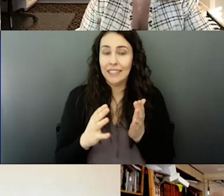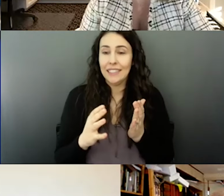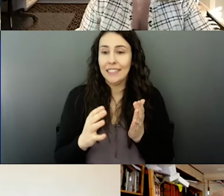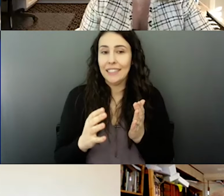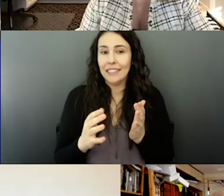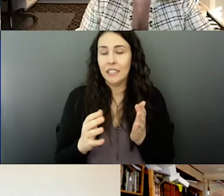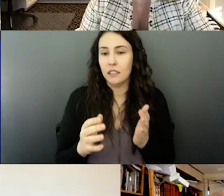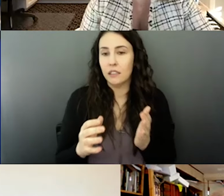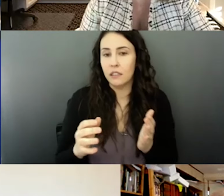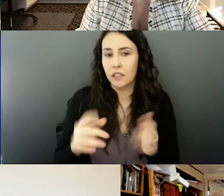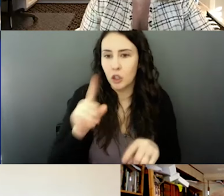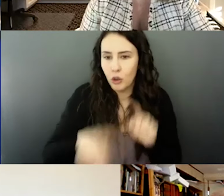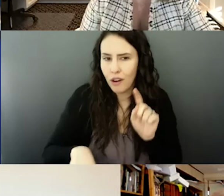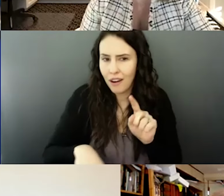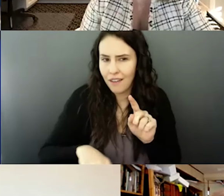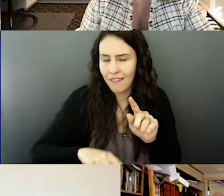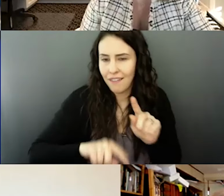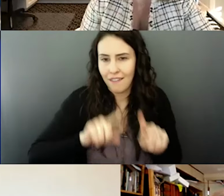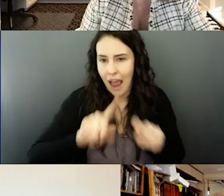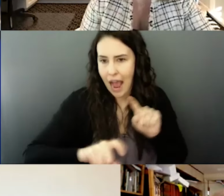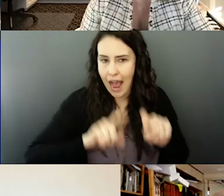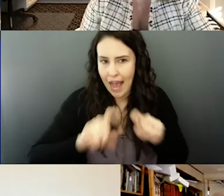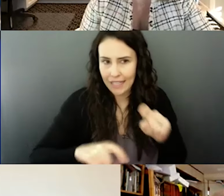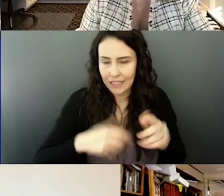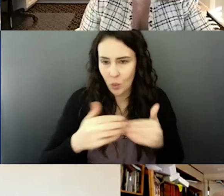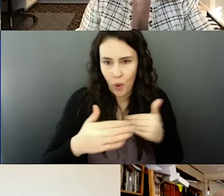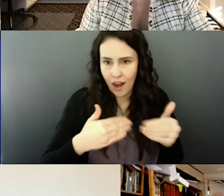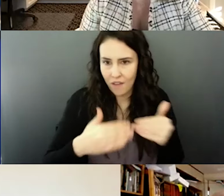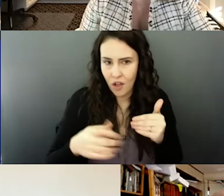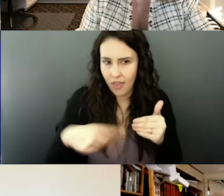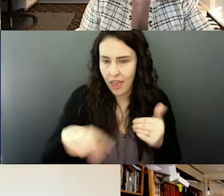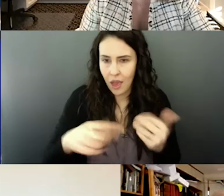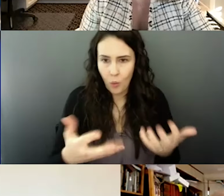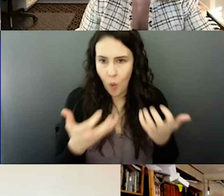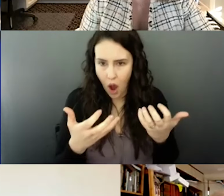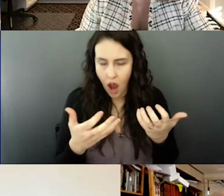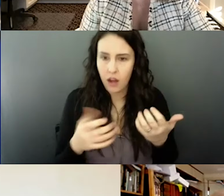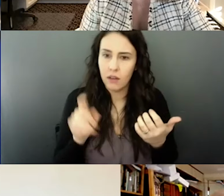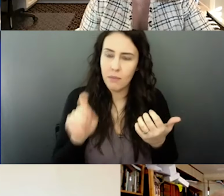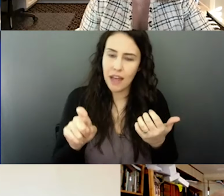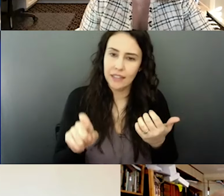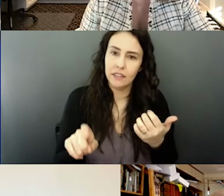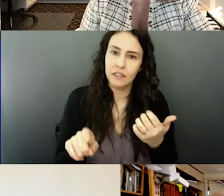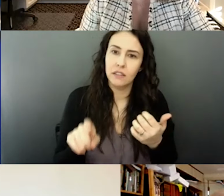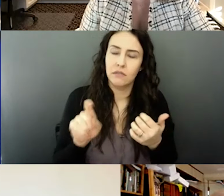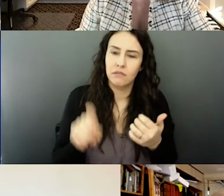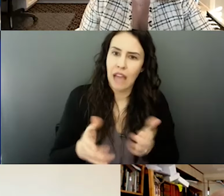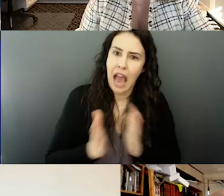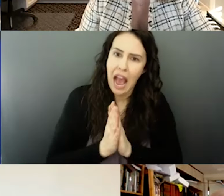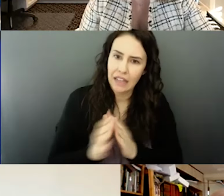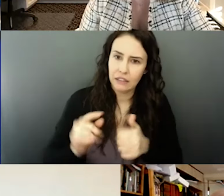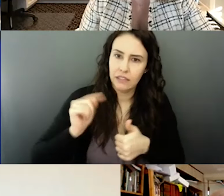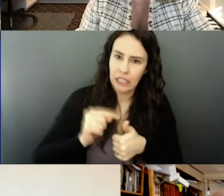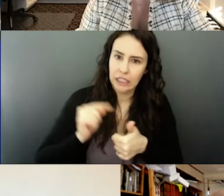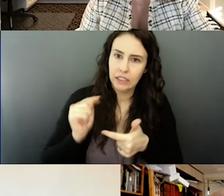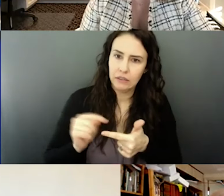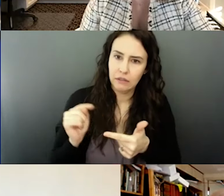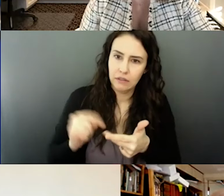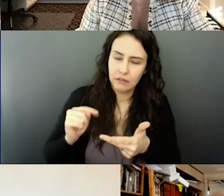interviewees, right? It was very prescriptive. This is what you must ask, which is not necessarily what the student wants to